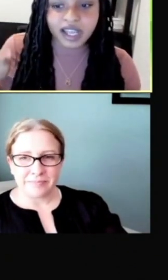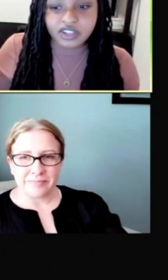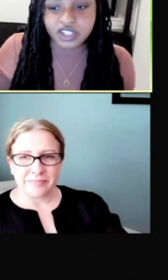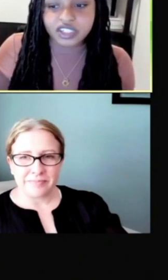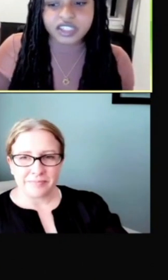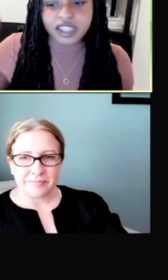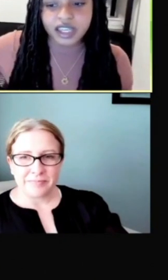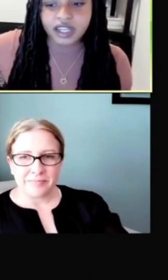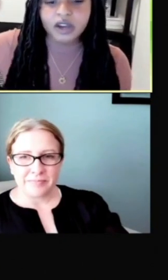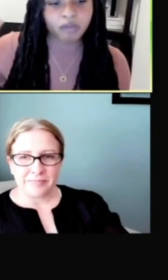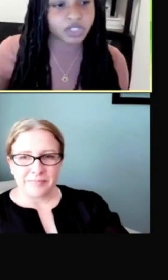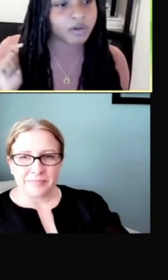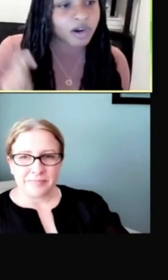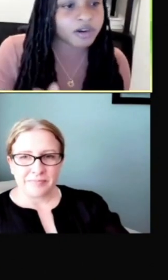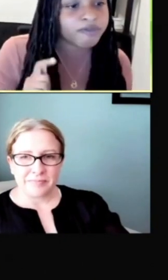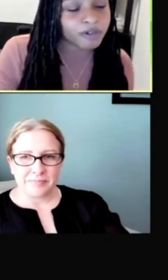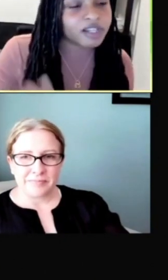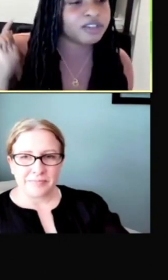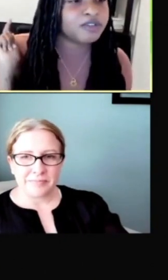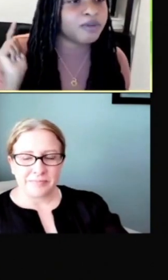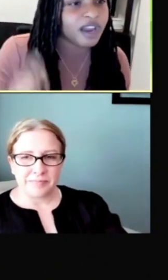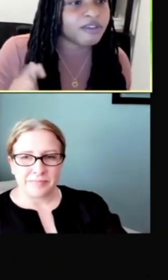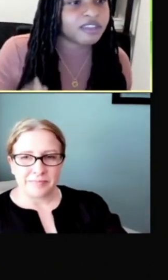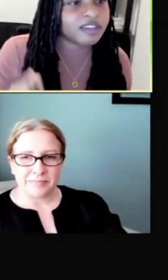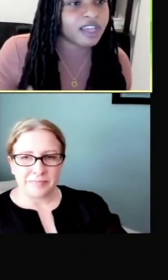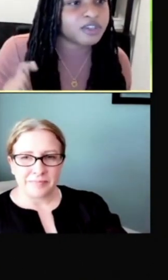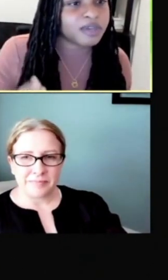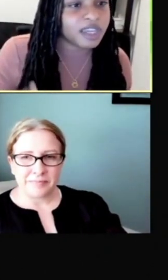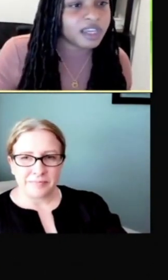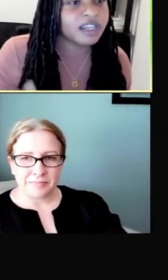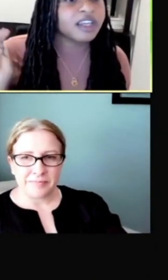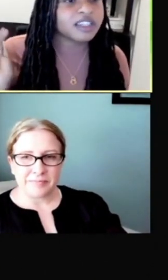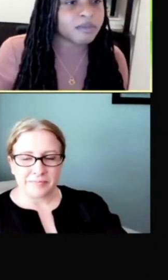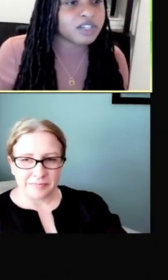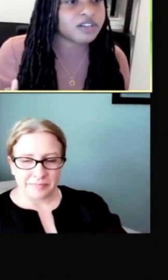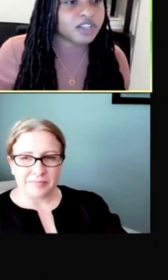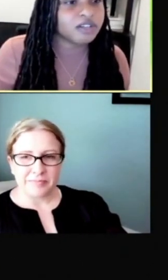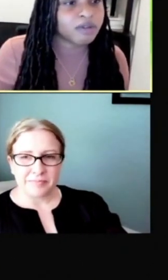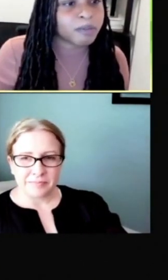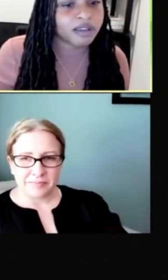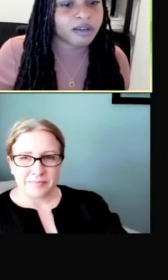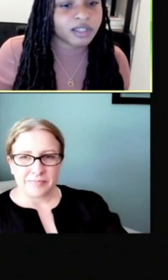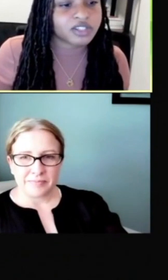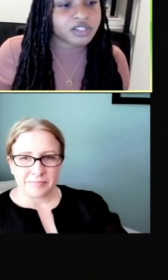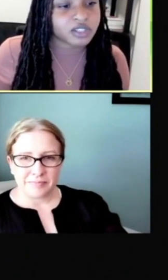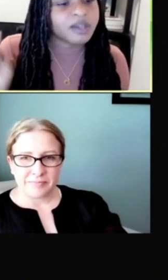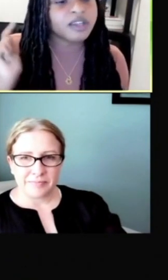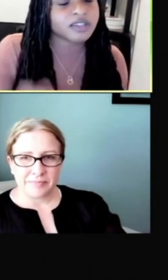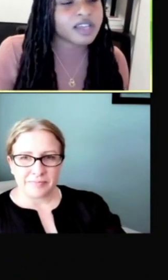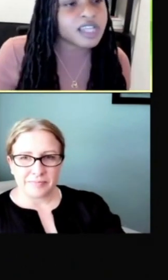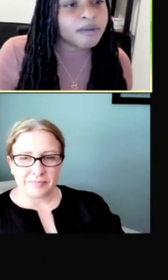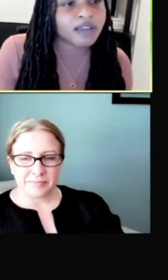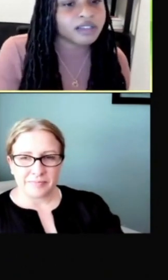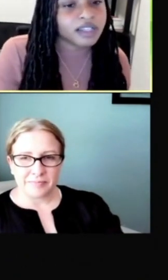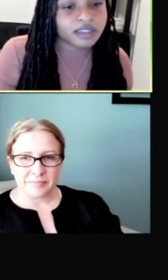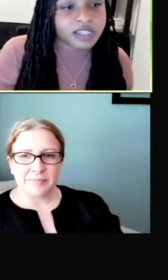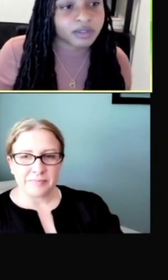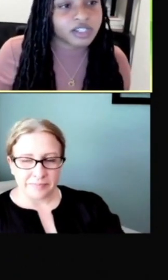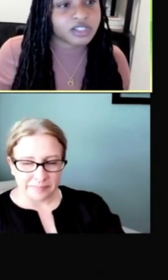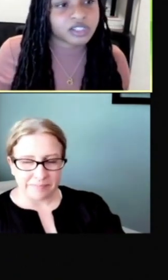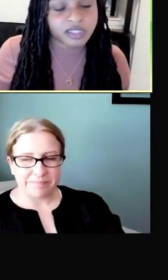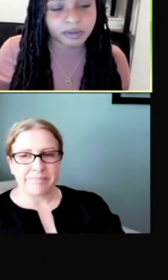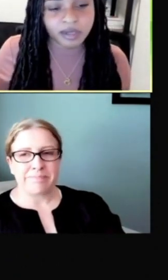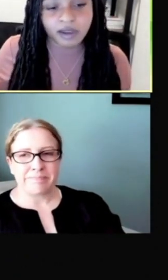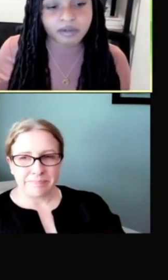this analogy. She said, when you hurt a friend, you do everything that you can to make sure that you repair that relationship. So that's how we have to look at